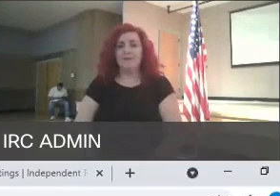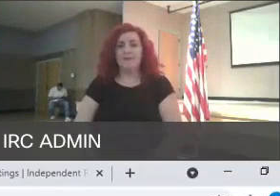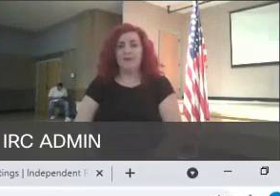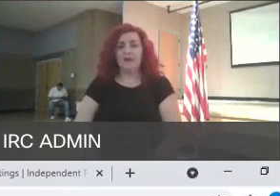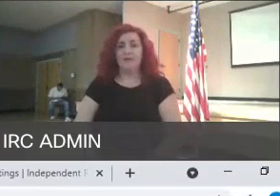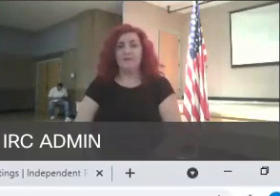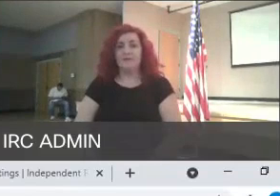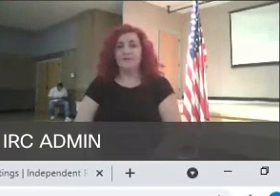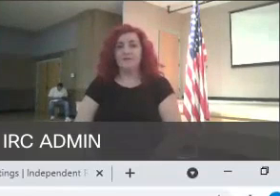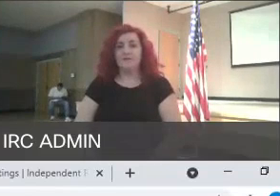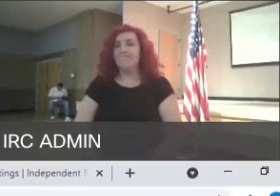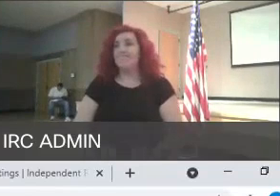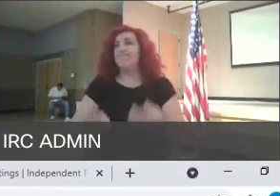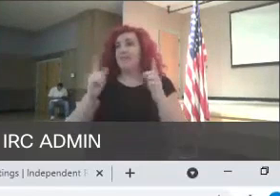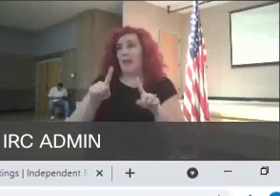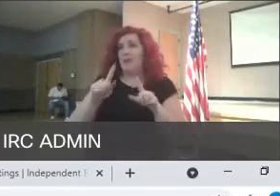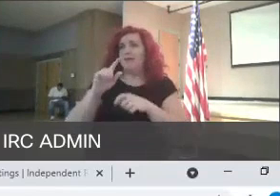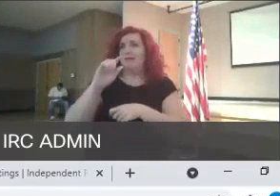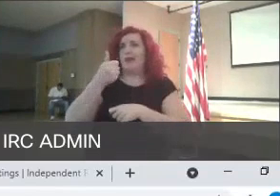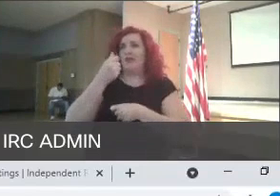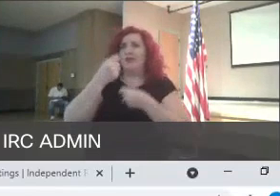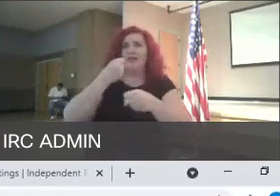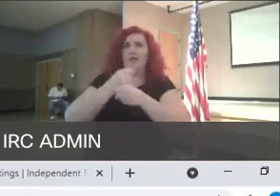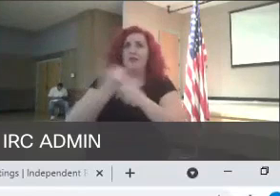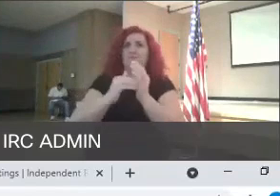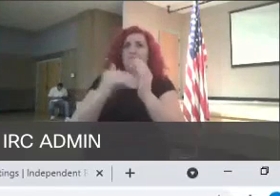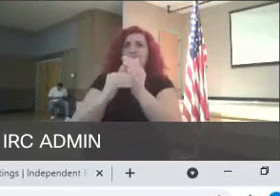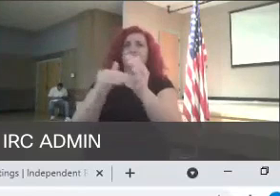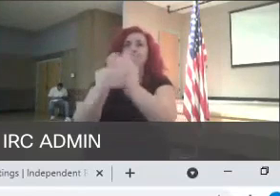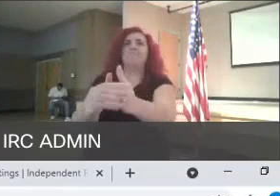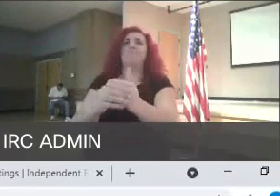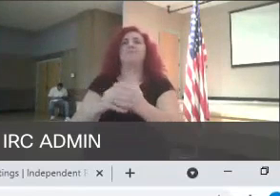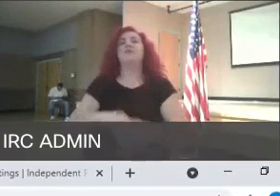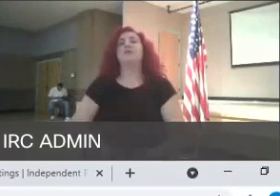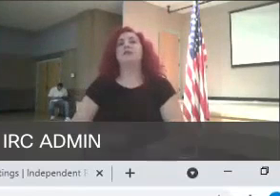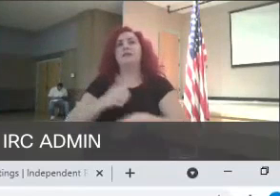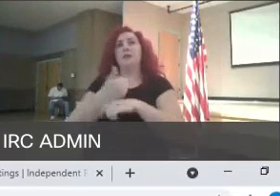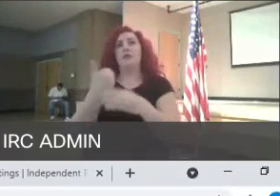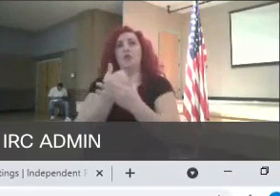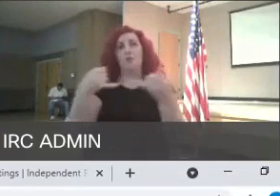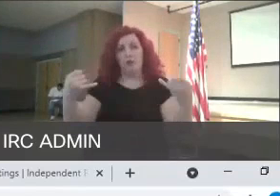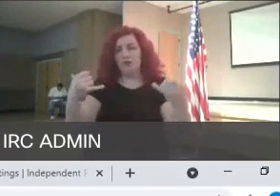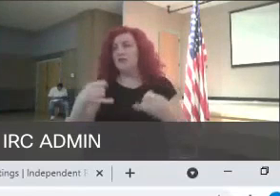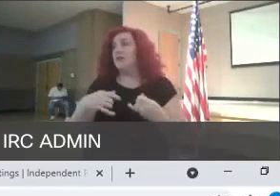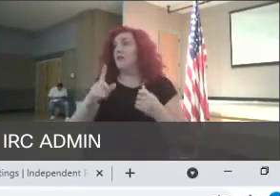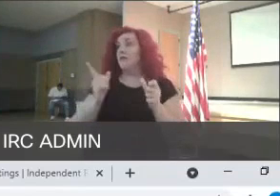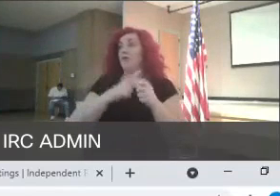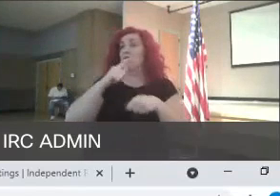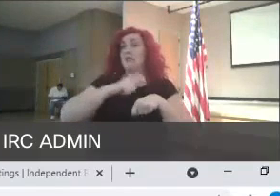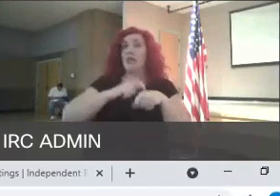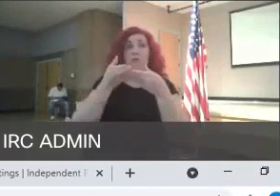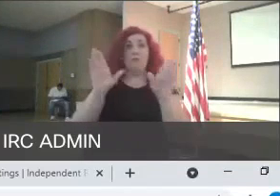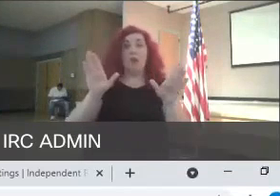that happens every 10 years of reapportionment. During the first round of public hearings, I